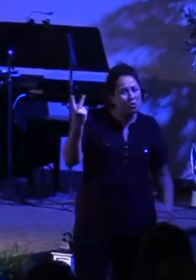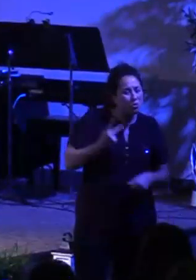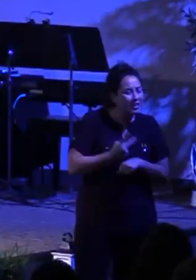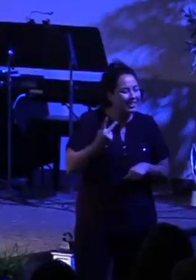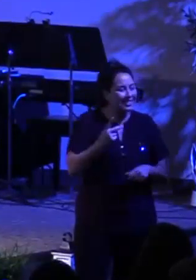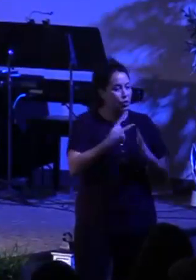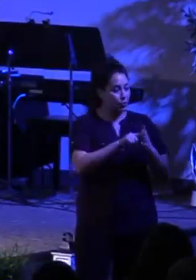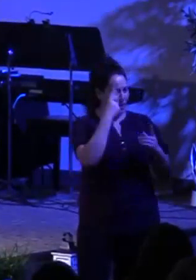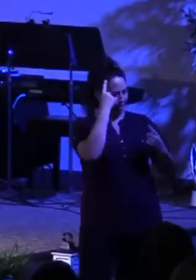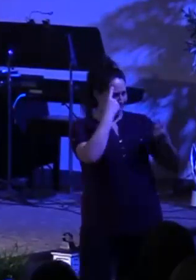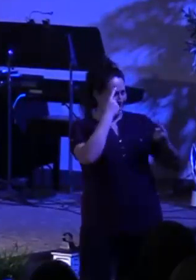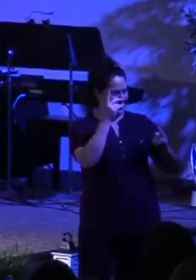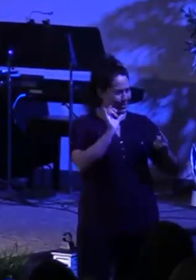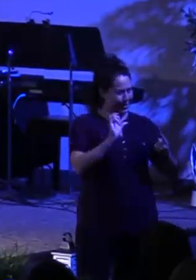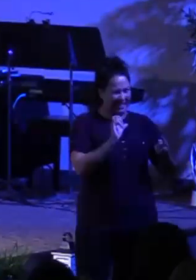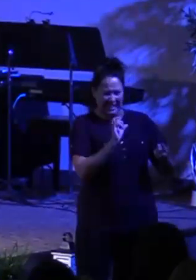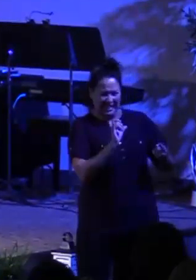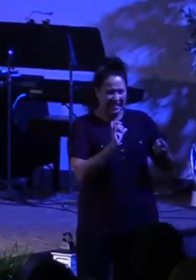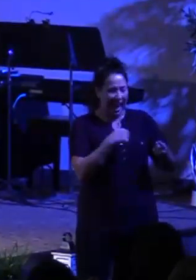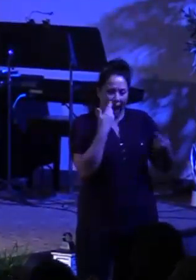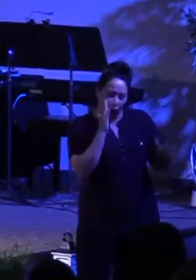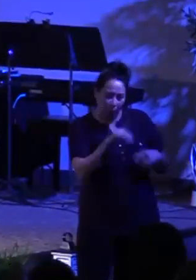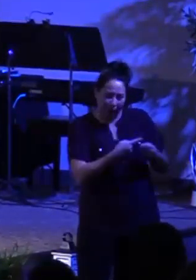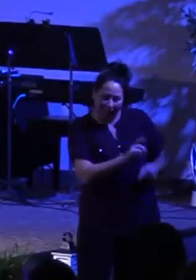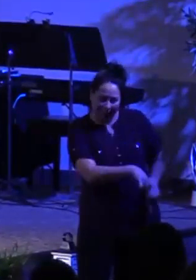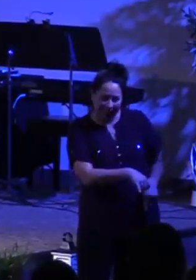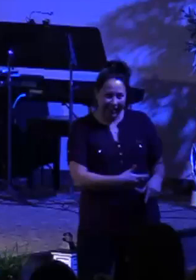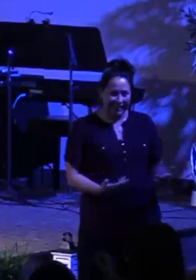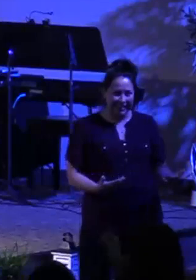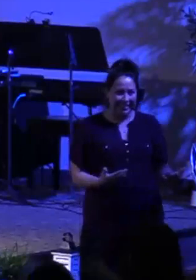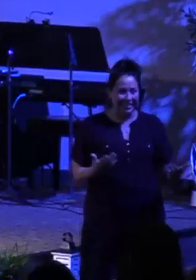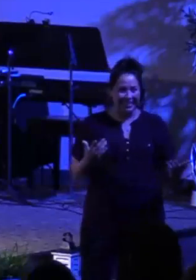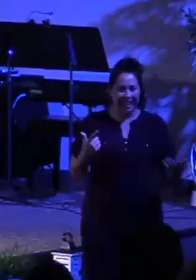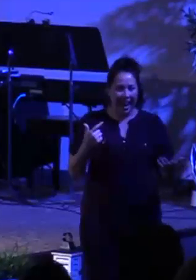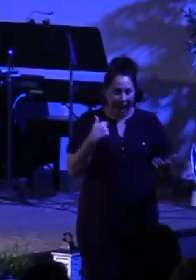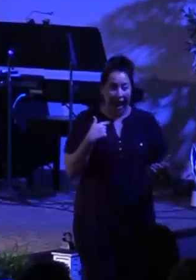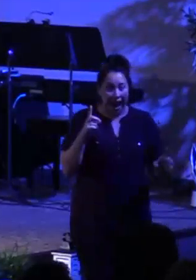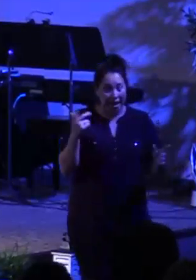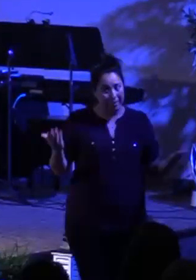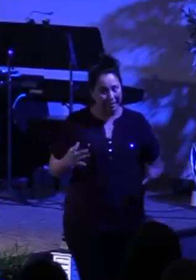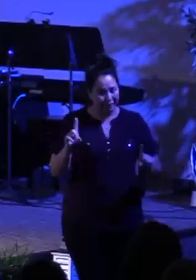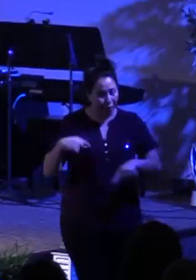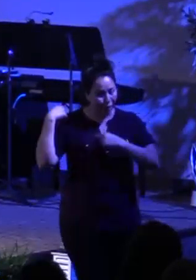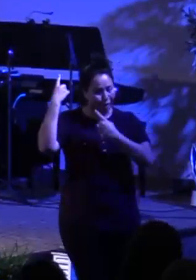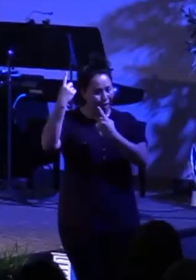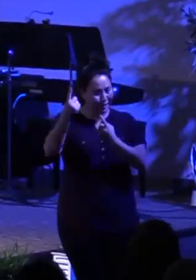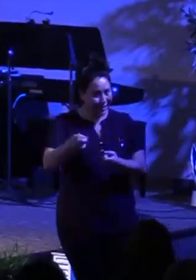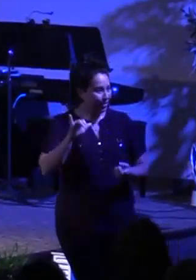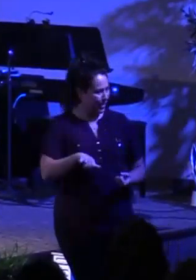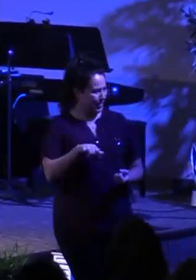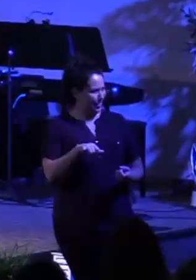You start thinking about it and you go, I don't know about that. I've been around for a long time, and this shalom